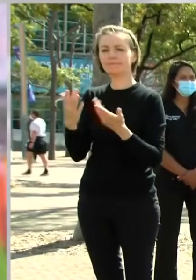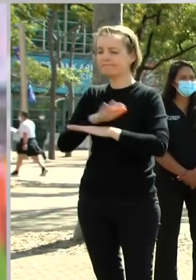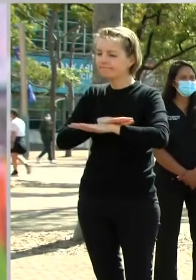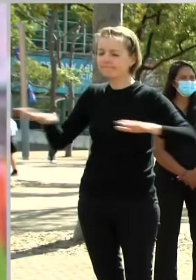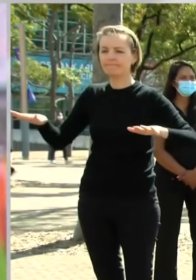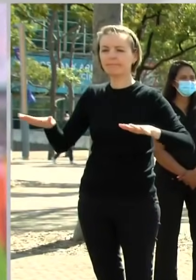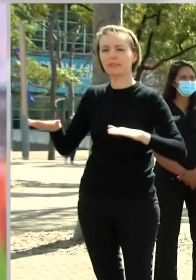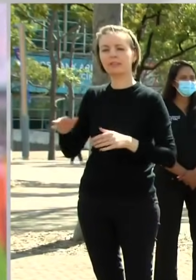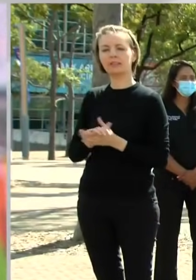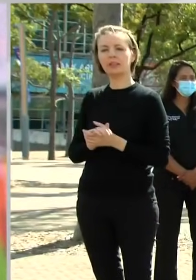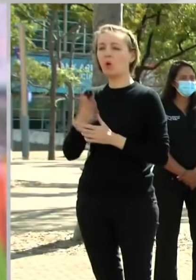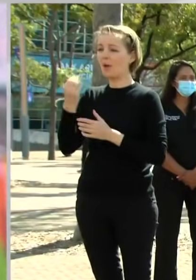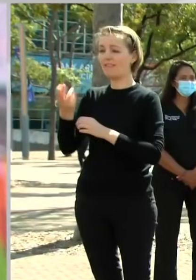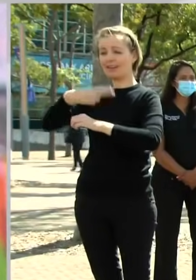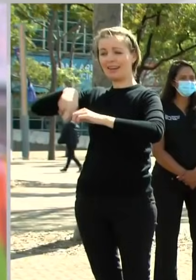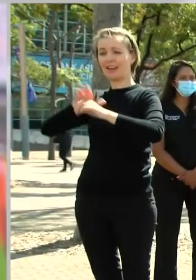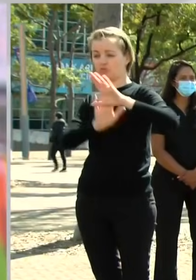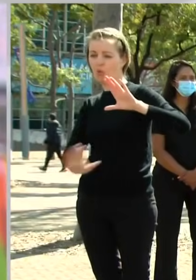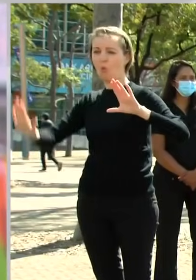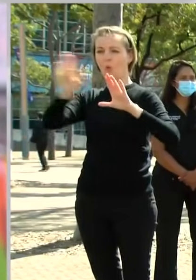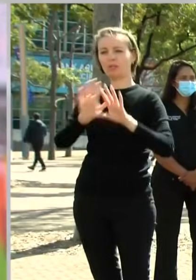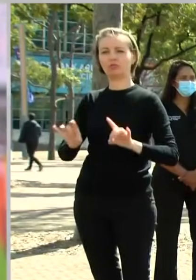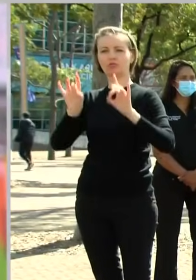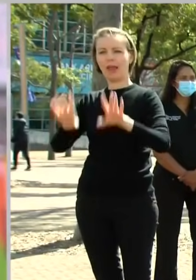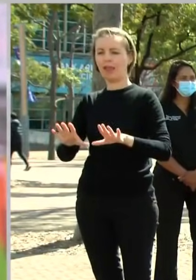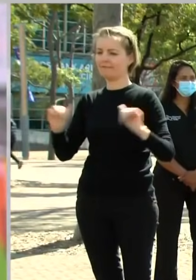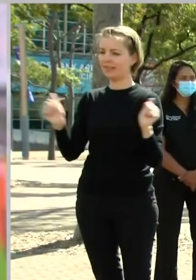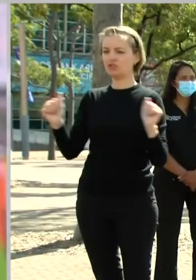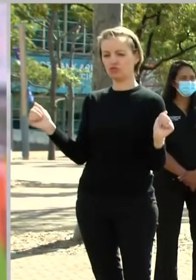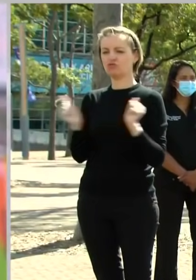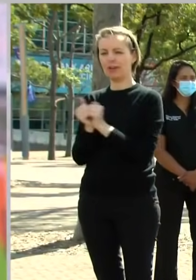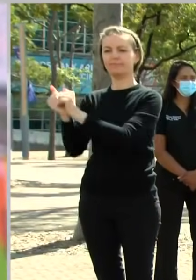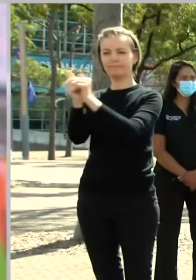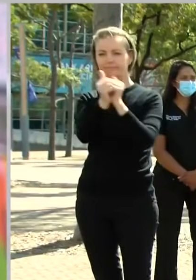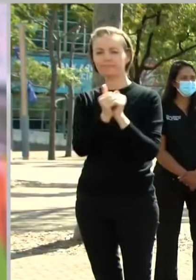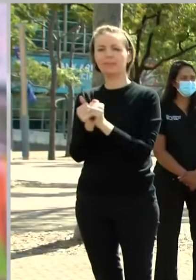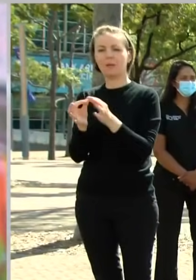advice, based on the national plan. And what our government is currently doing is working towards what 80% looks like.